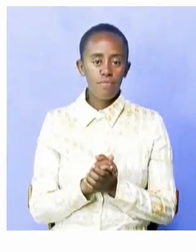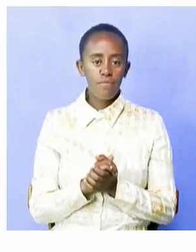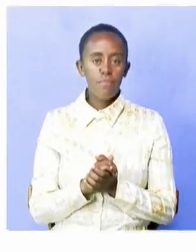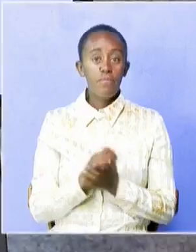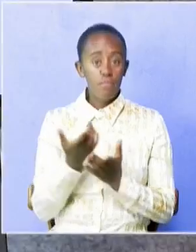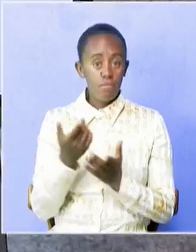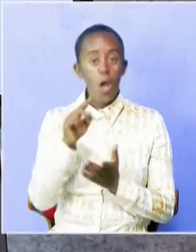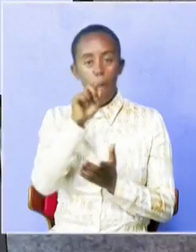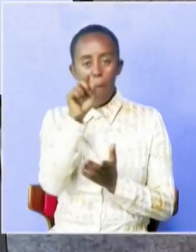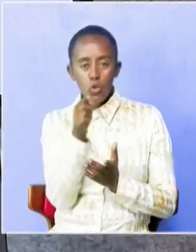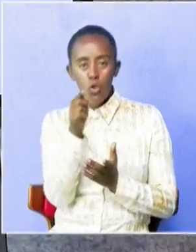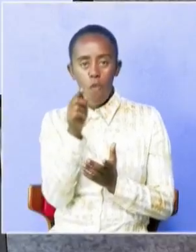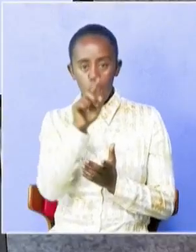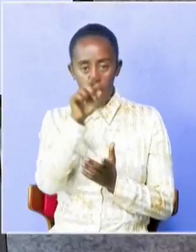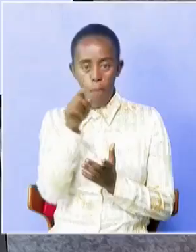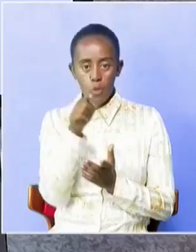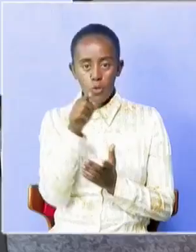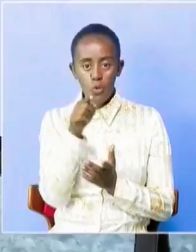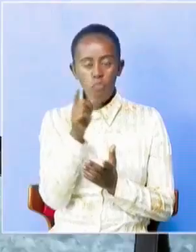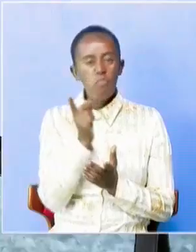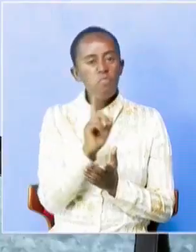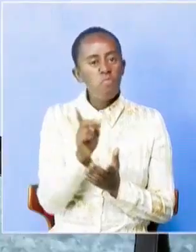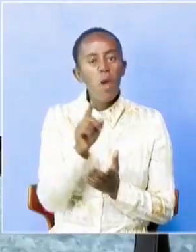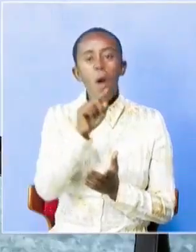Apostrophes. What are